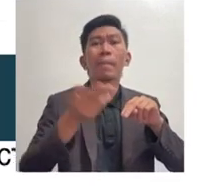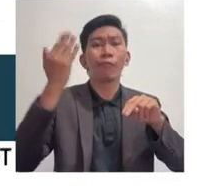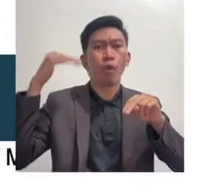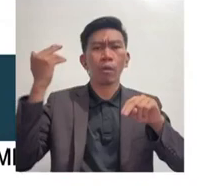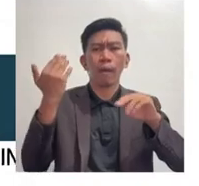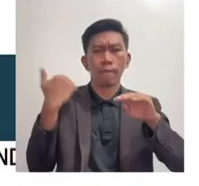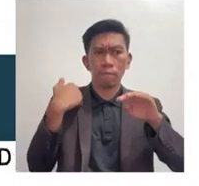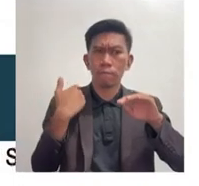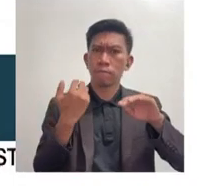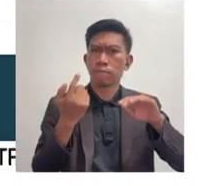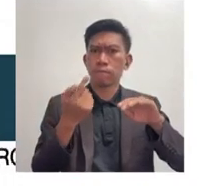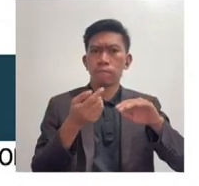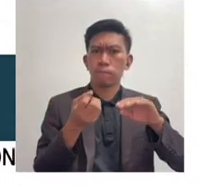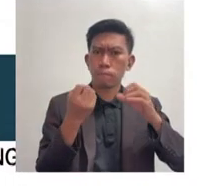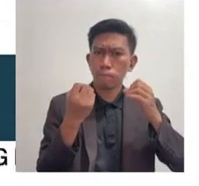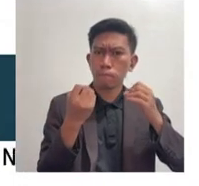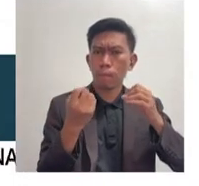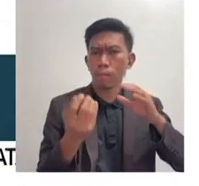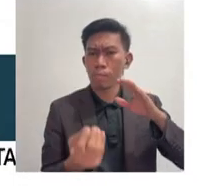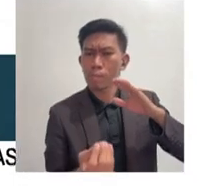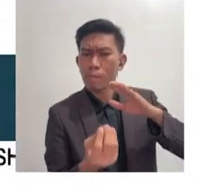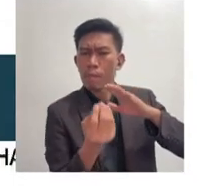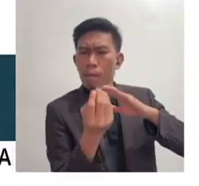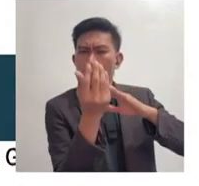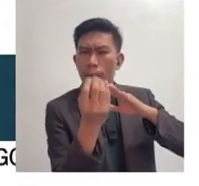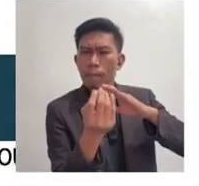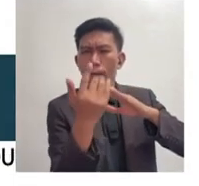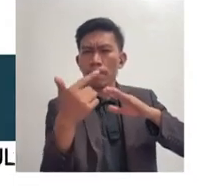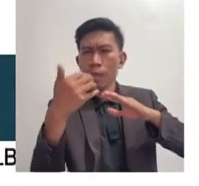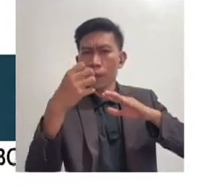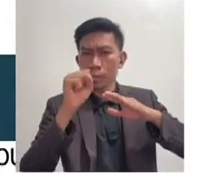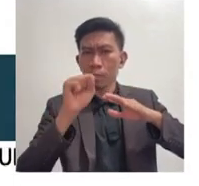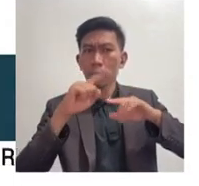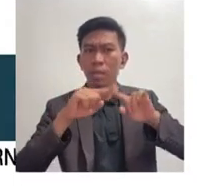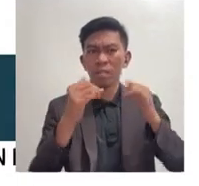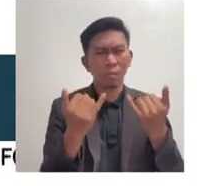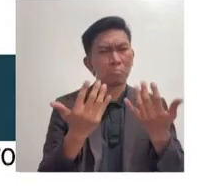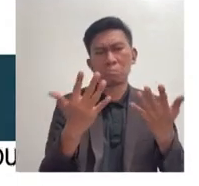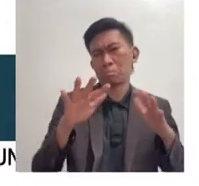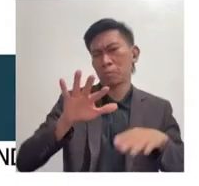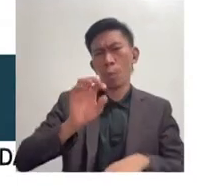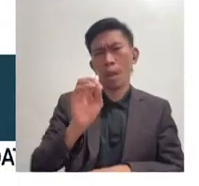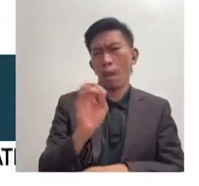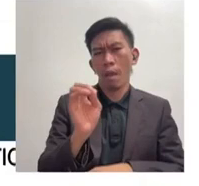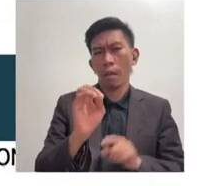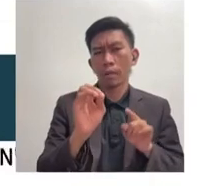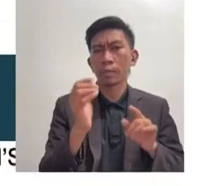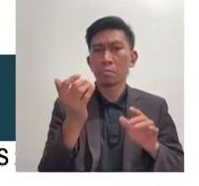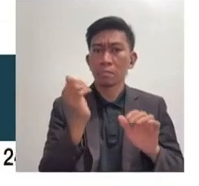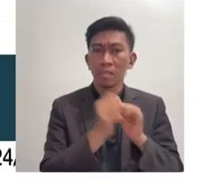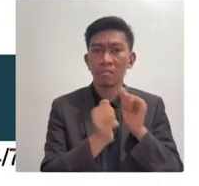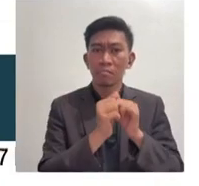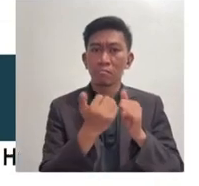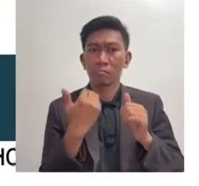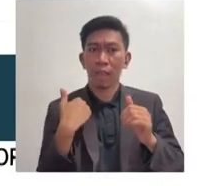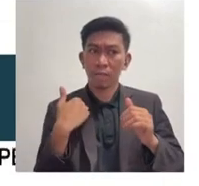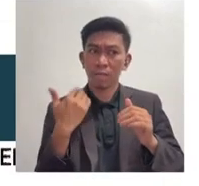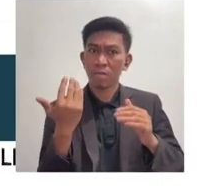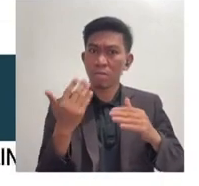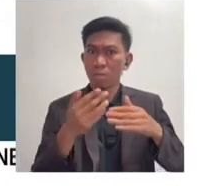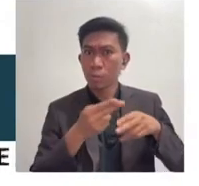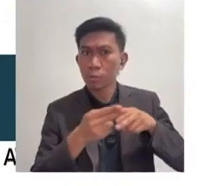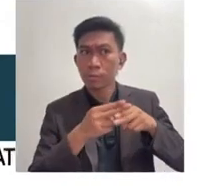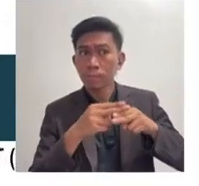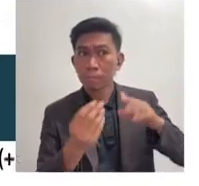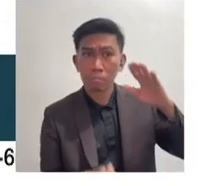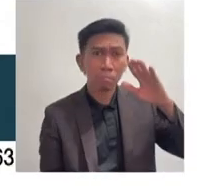Which we don't see at this point. So we are not really expecting a rapid escalation of activity. But then